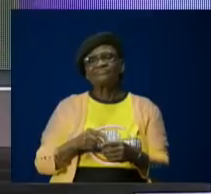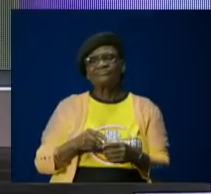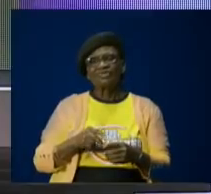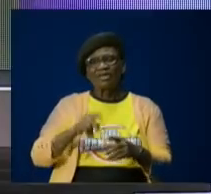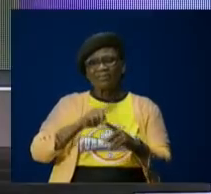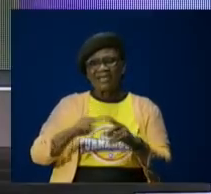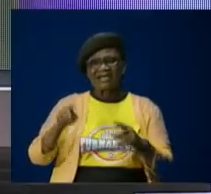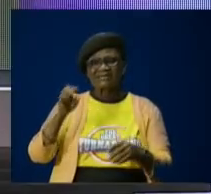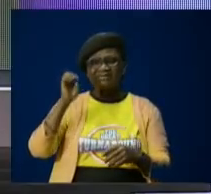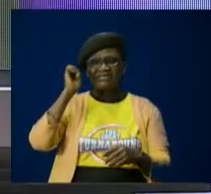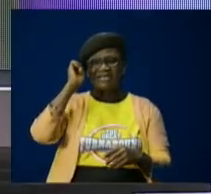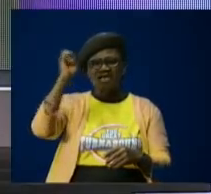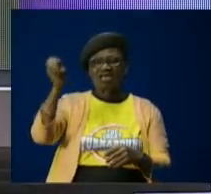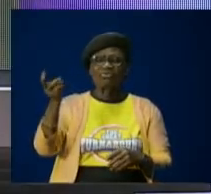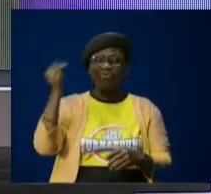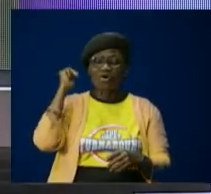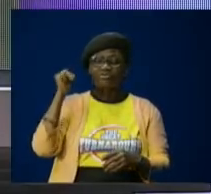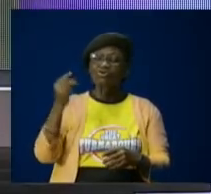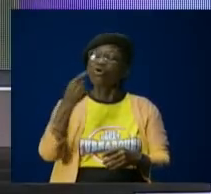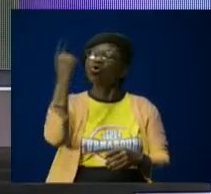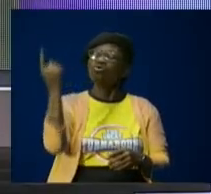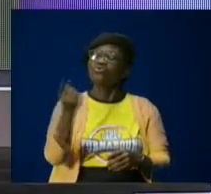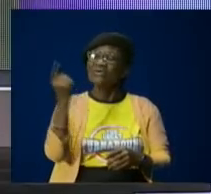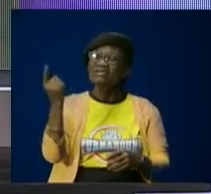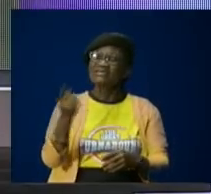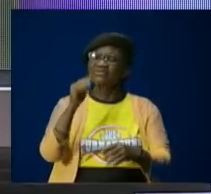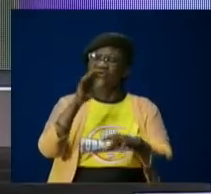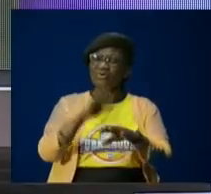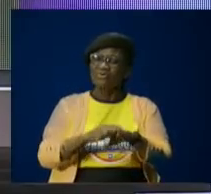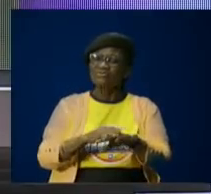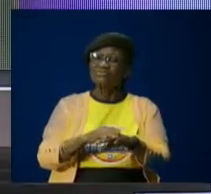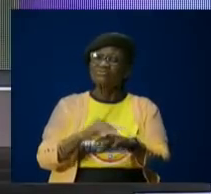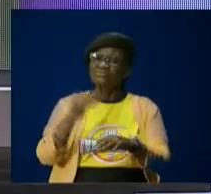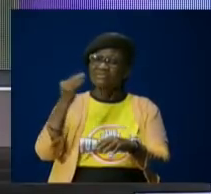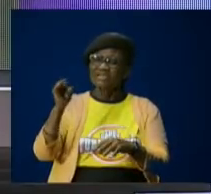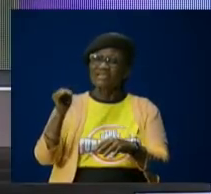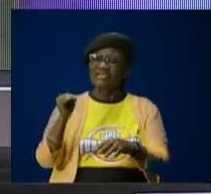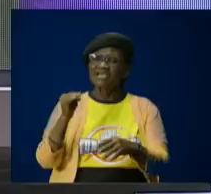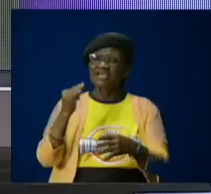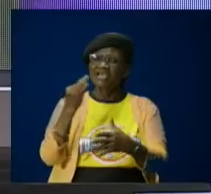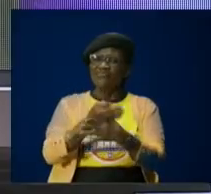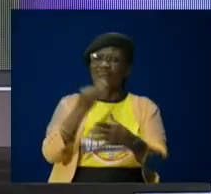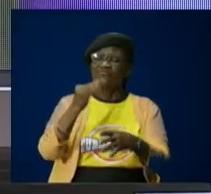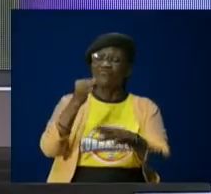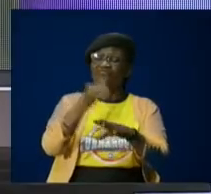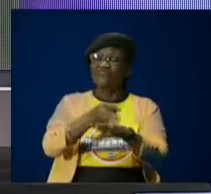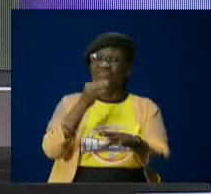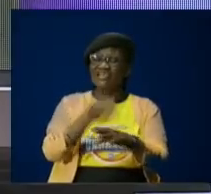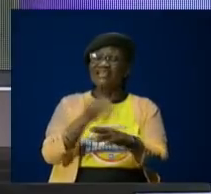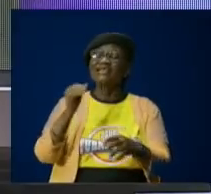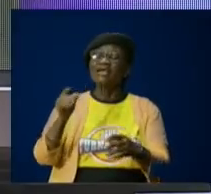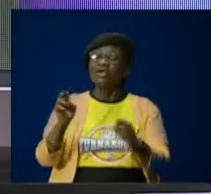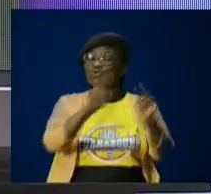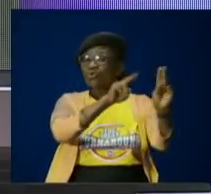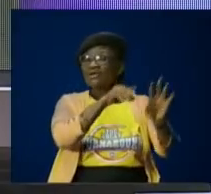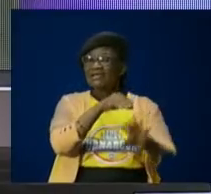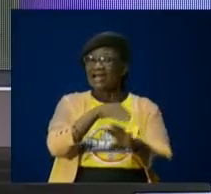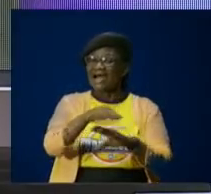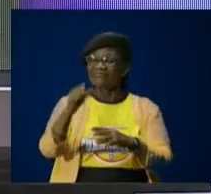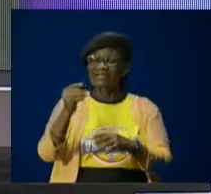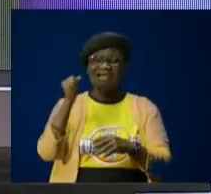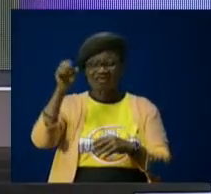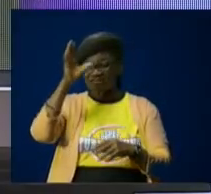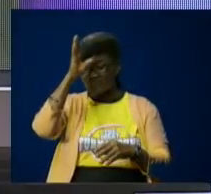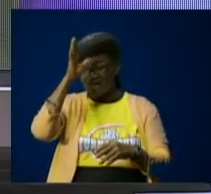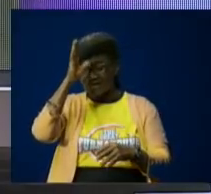He was always in the field, looking after his father's flock, singing psalms, playing